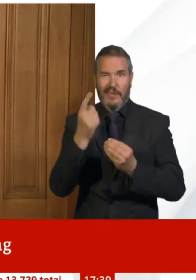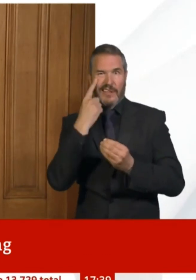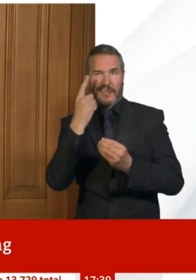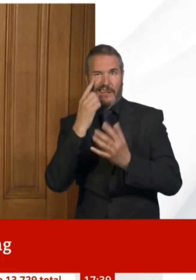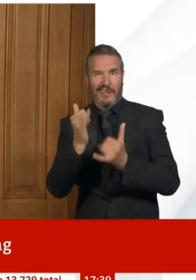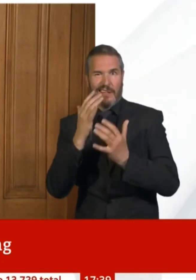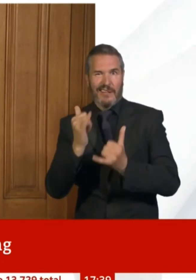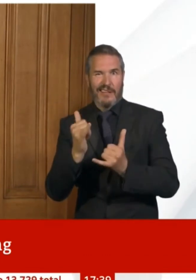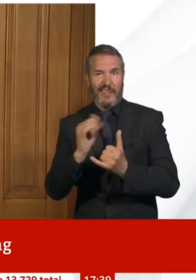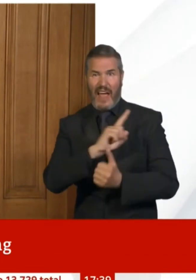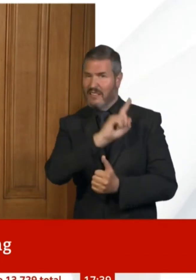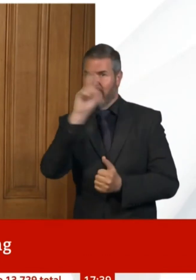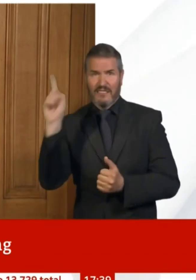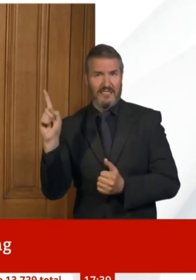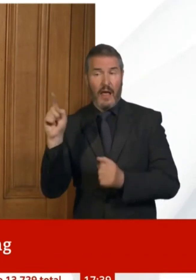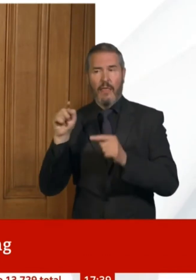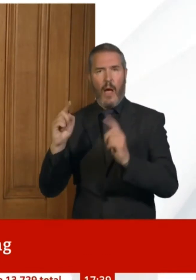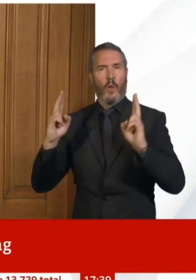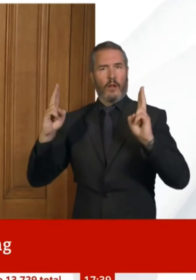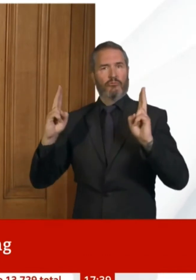of reducing the